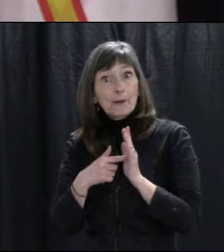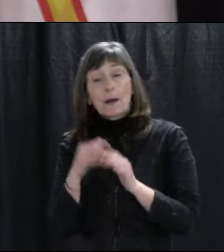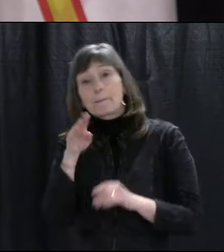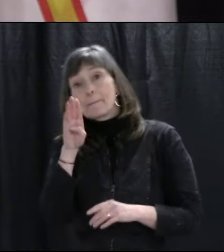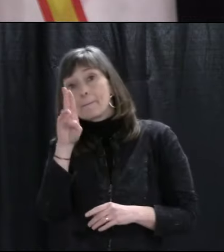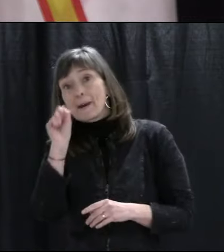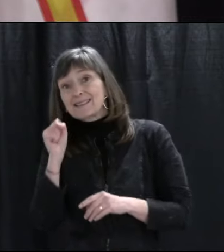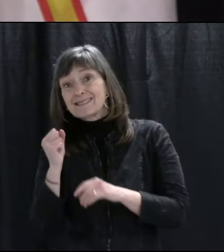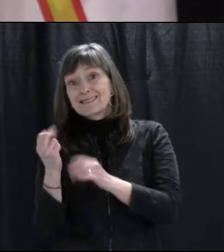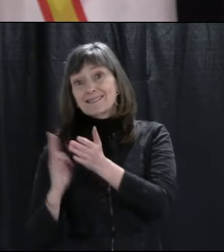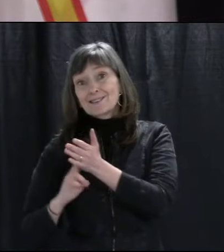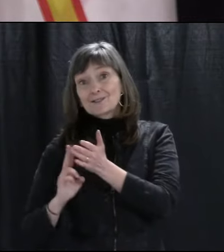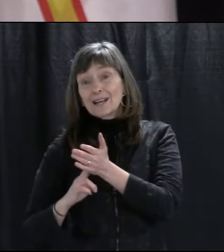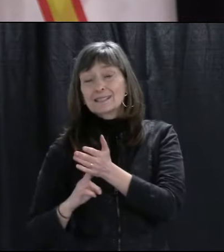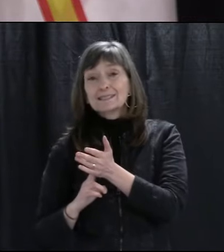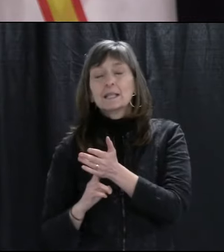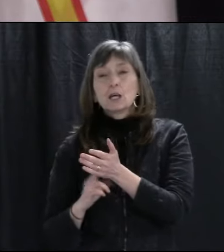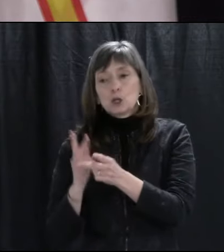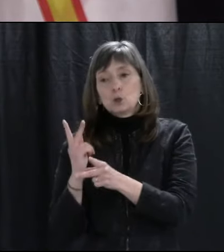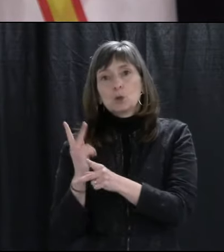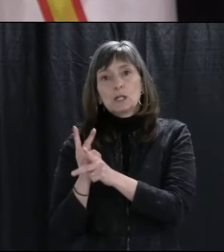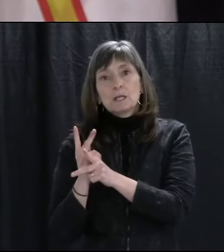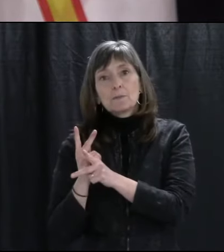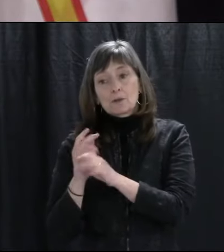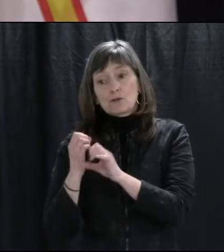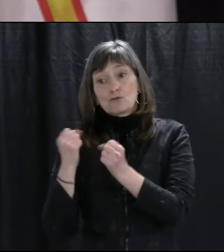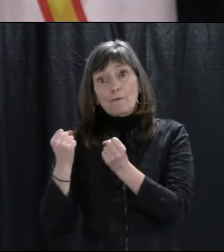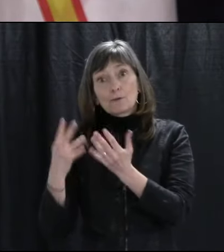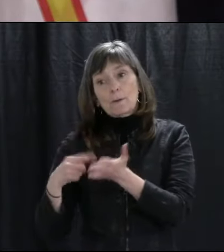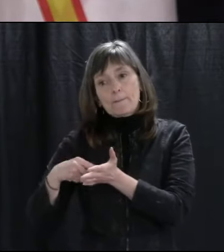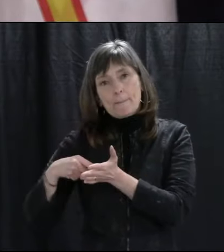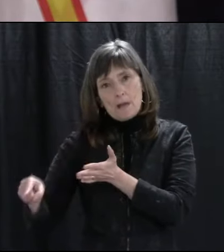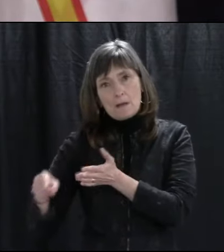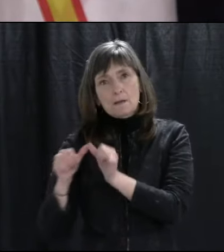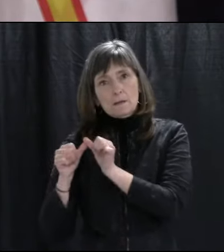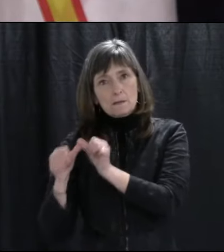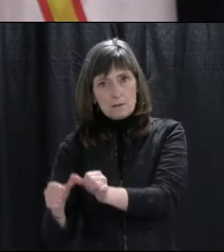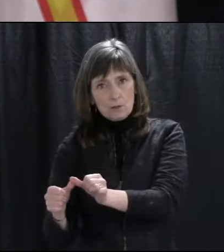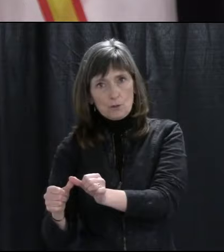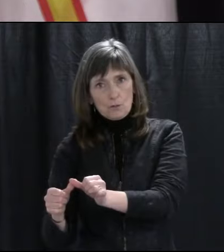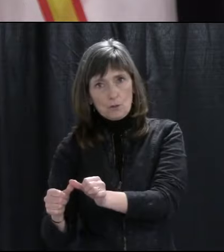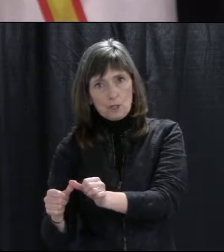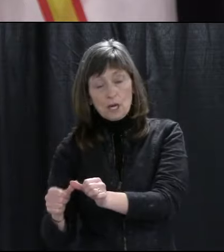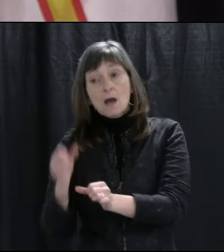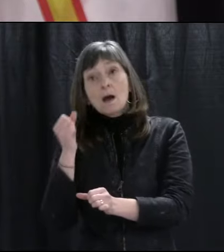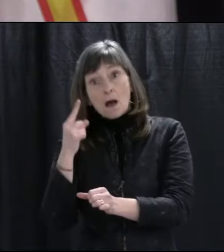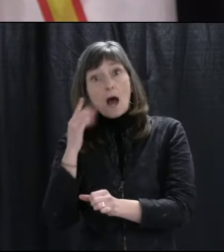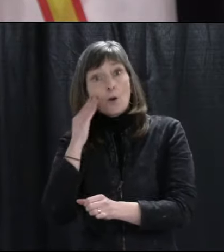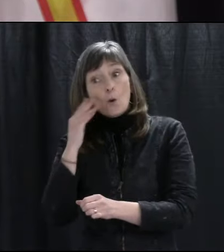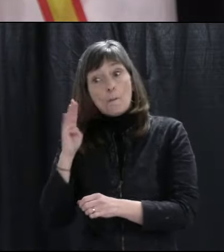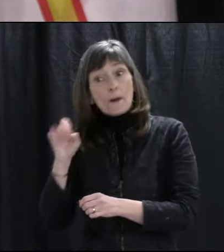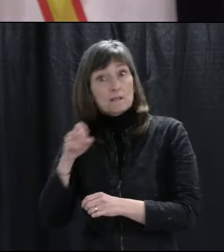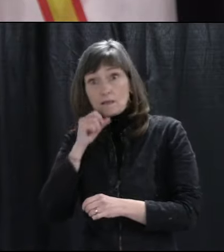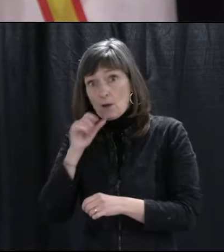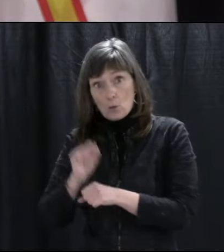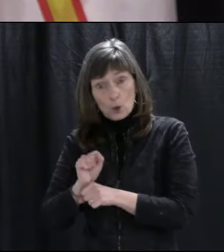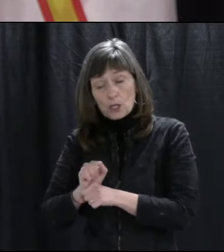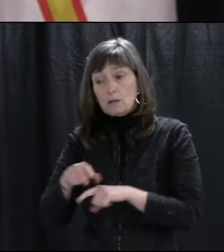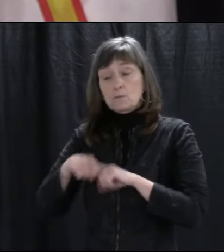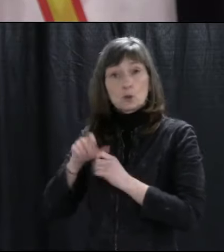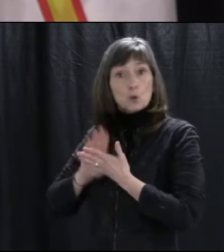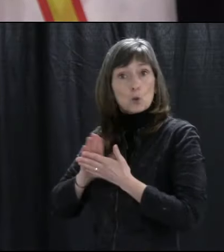you to retain the drivers that you have on your payroll during the time of the suspension of your service.